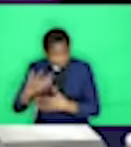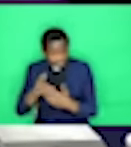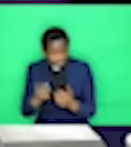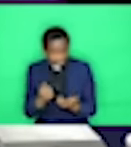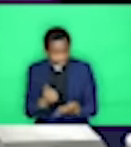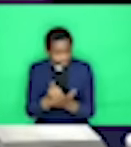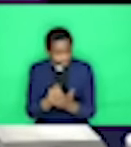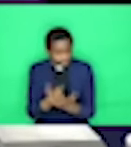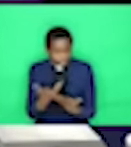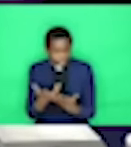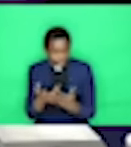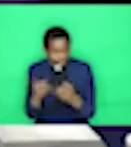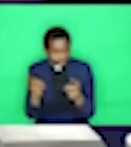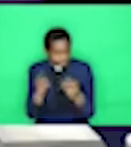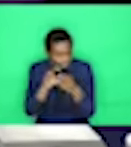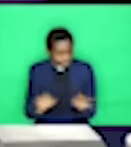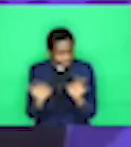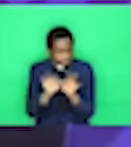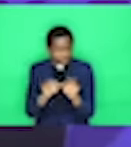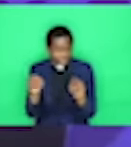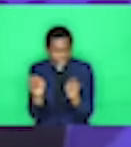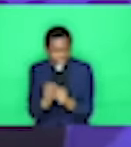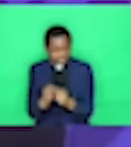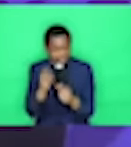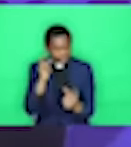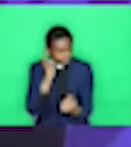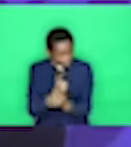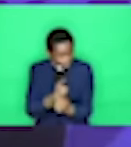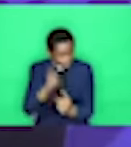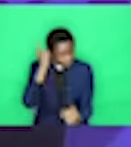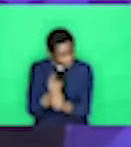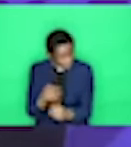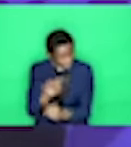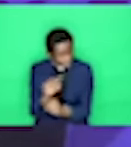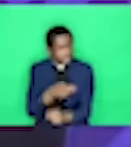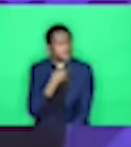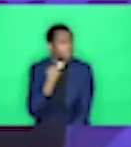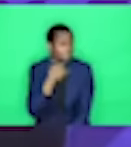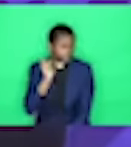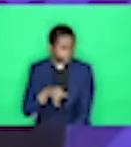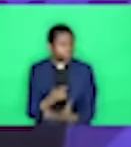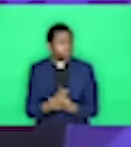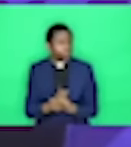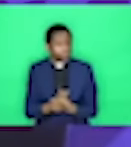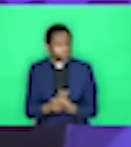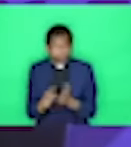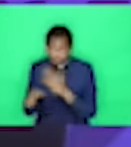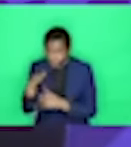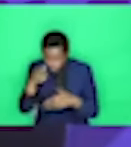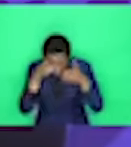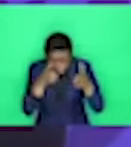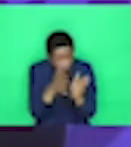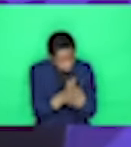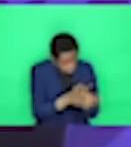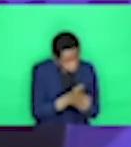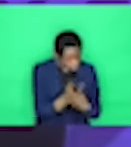It is as sacred as the work that I'm doing. Now said yes, so for the yes is some bono, sana would and God is interested in what you do. Now